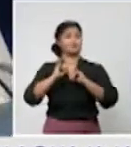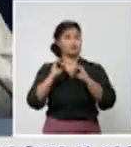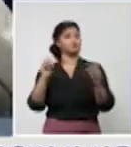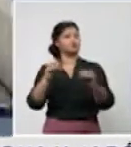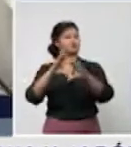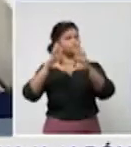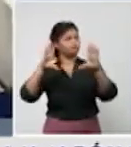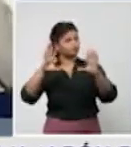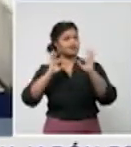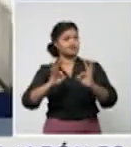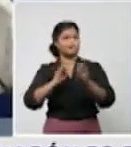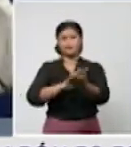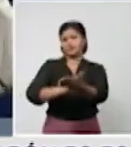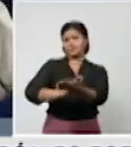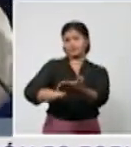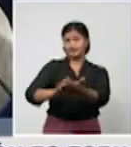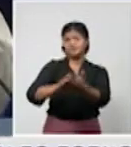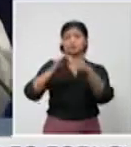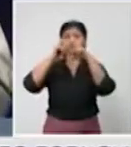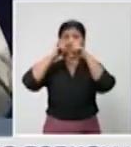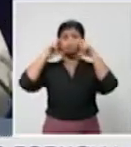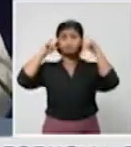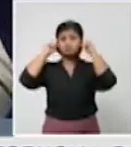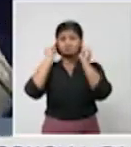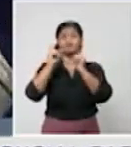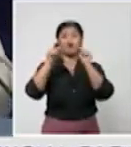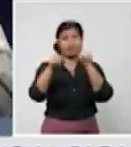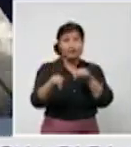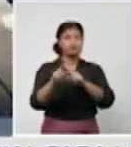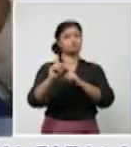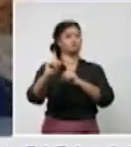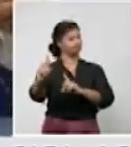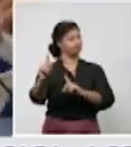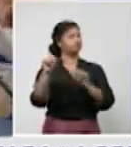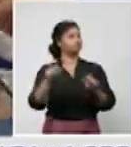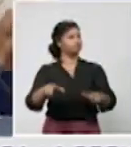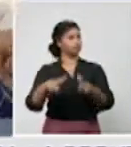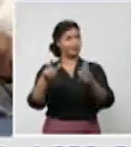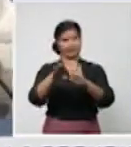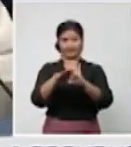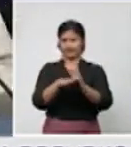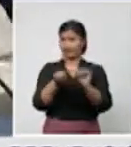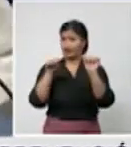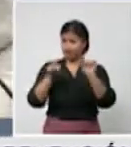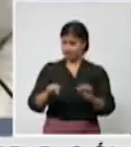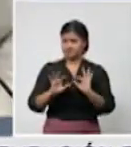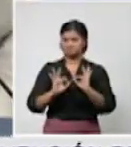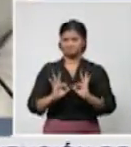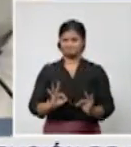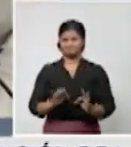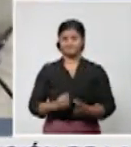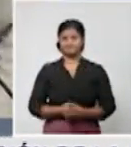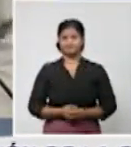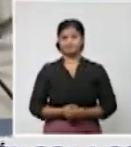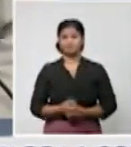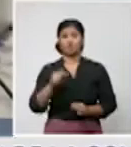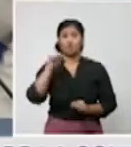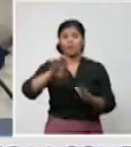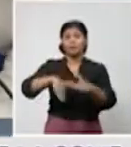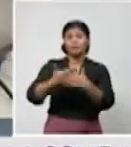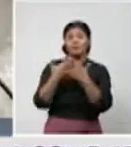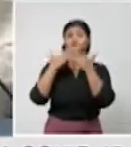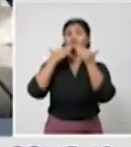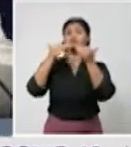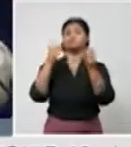studio. Today is not a good day for our country. Unfortunately, we'll begin the conference by conveying our condolences